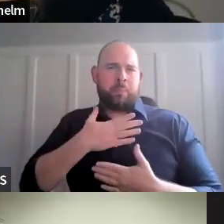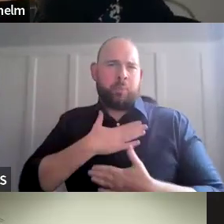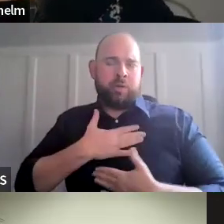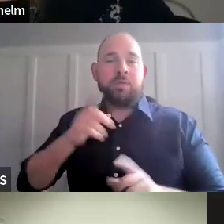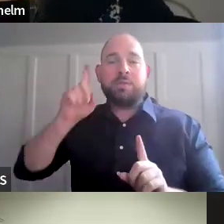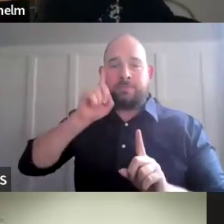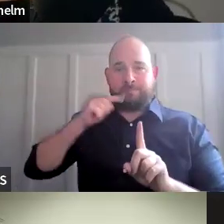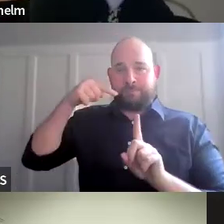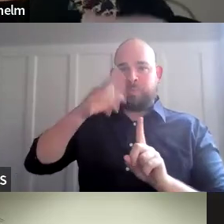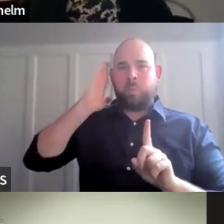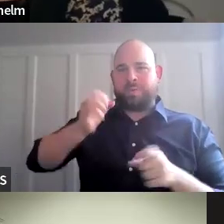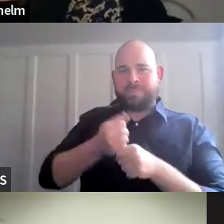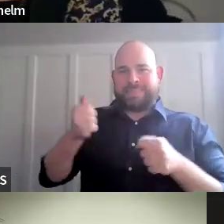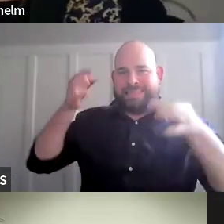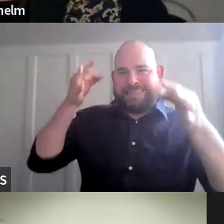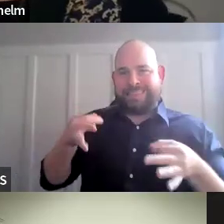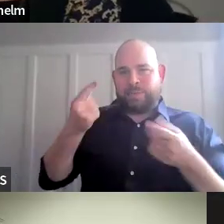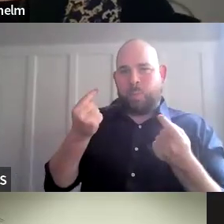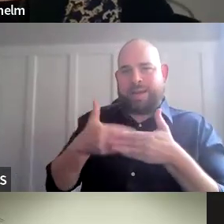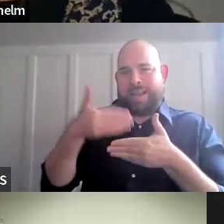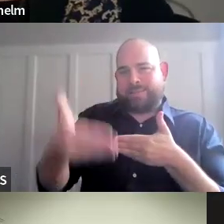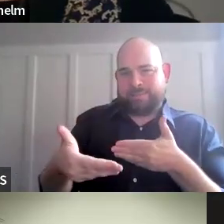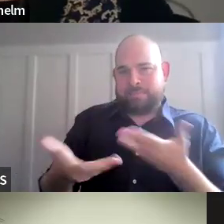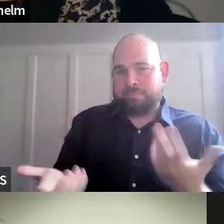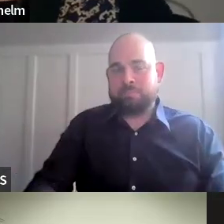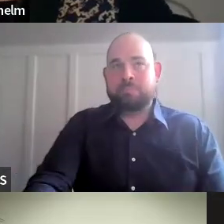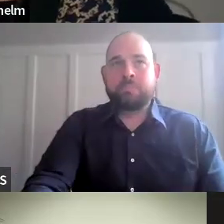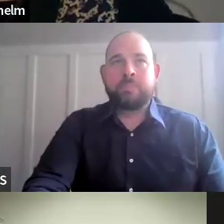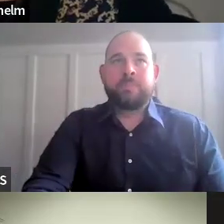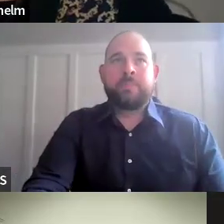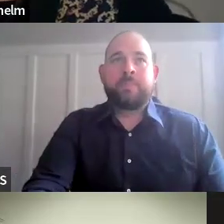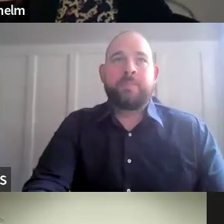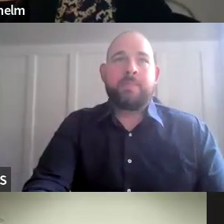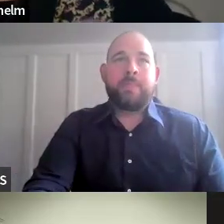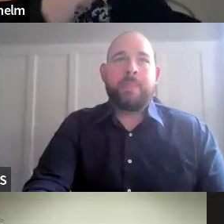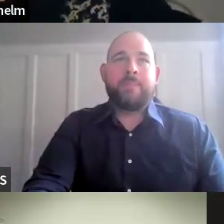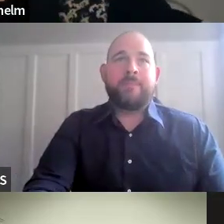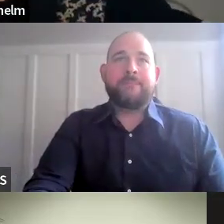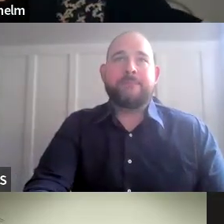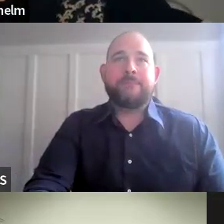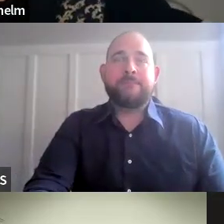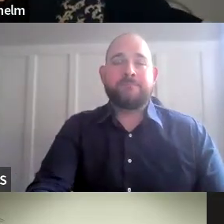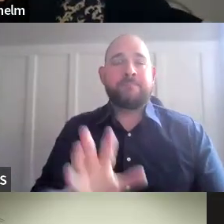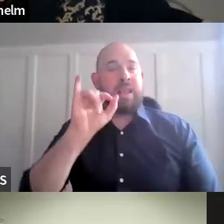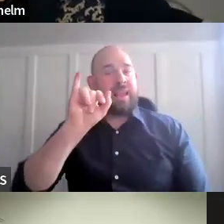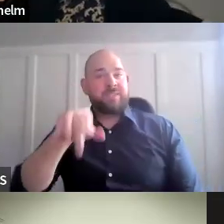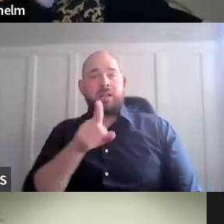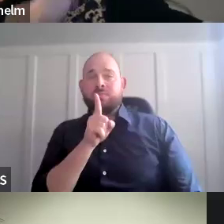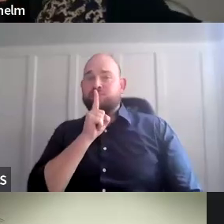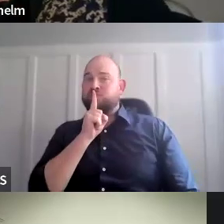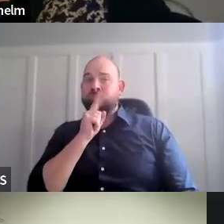saying exactly. And we appreciate that. The deaf person can then make a decision of what to do next.